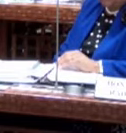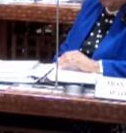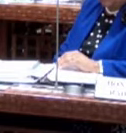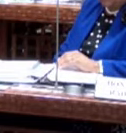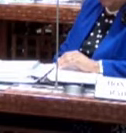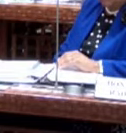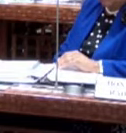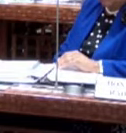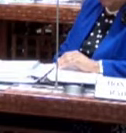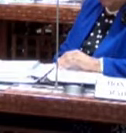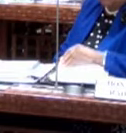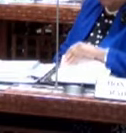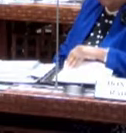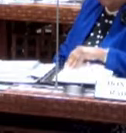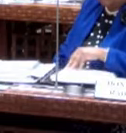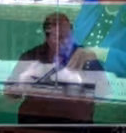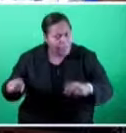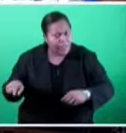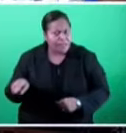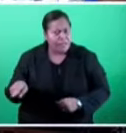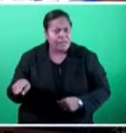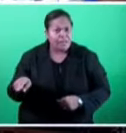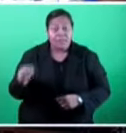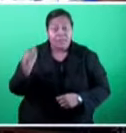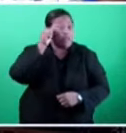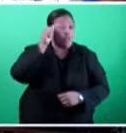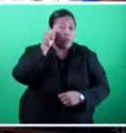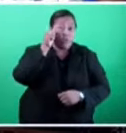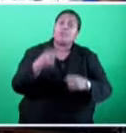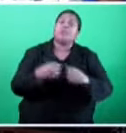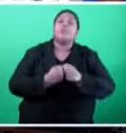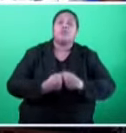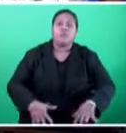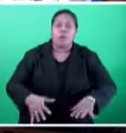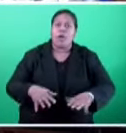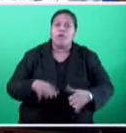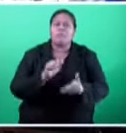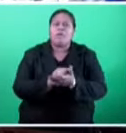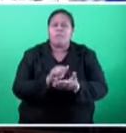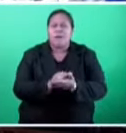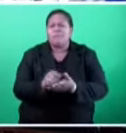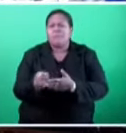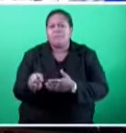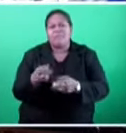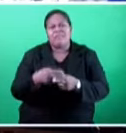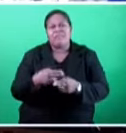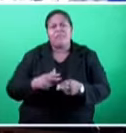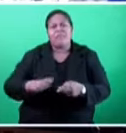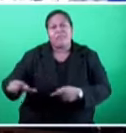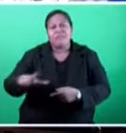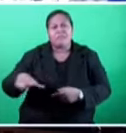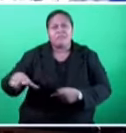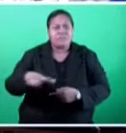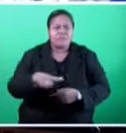scoping. Did he know that it would destroy fertile farmlands? Thank you.